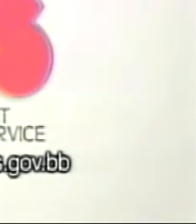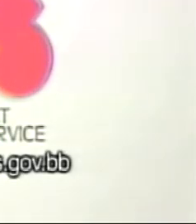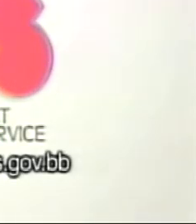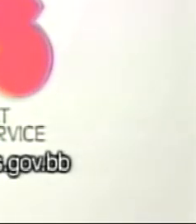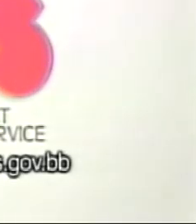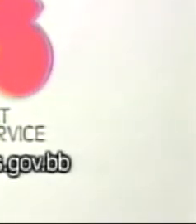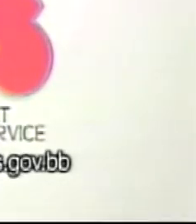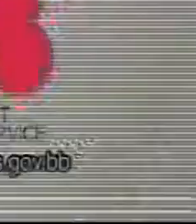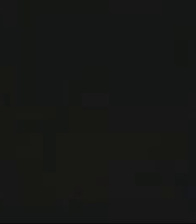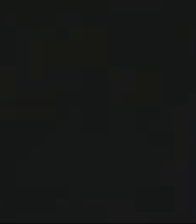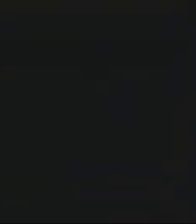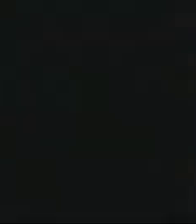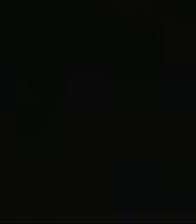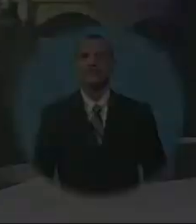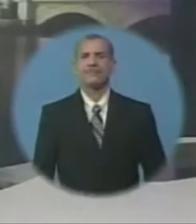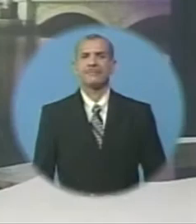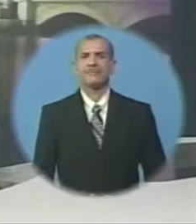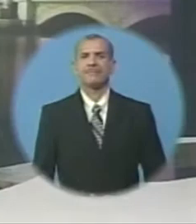50.